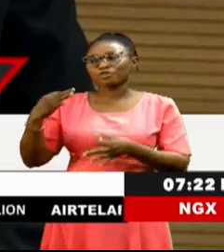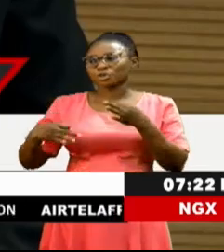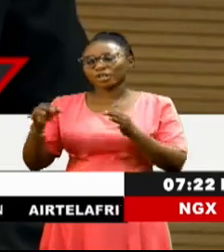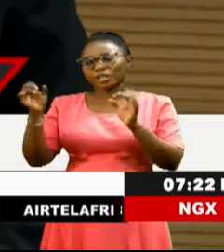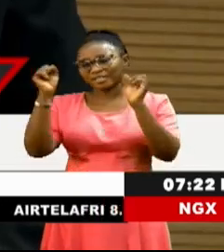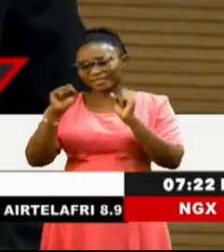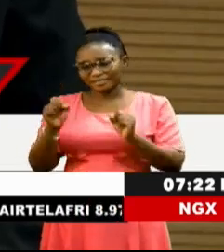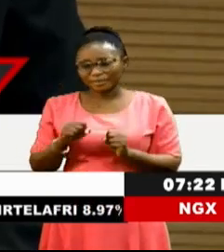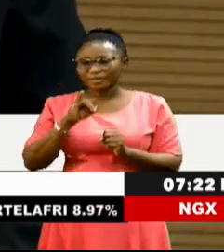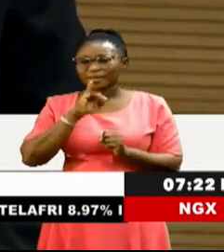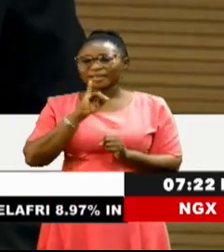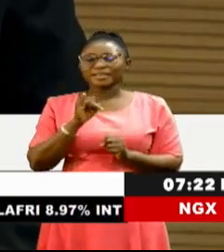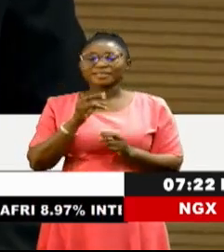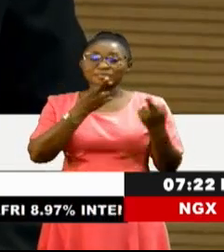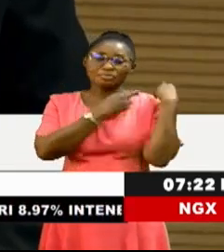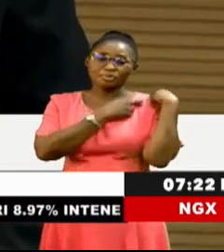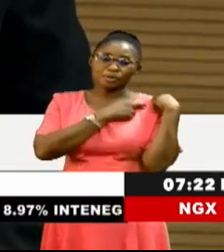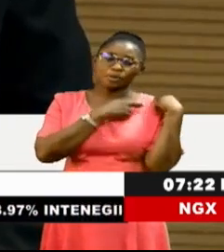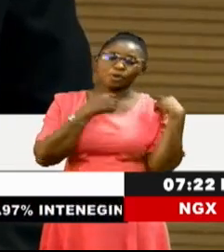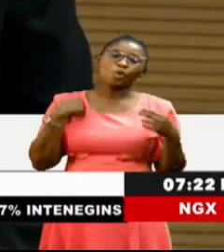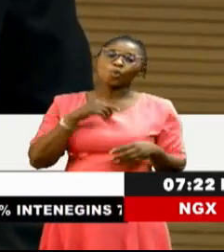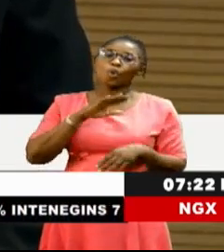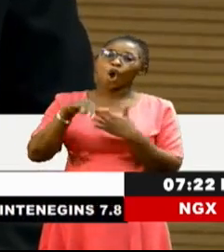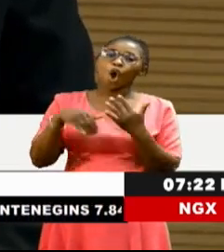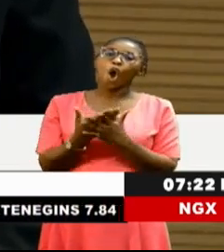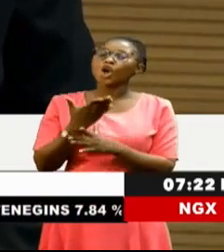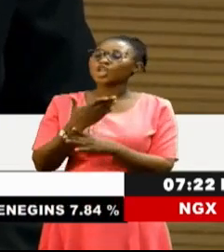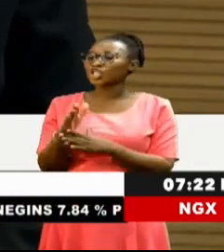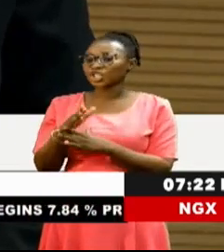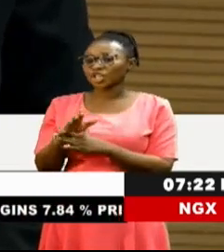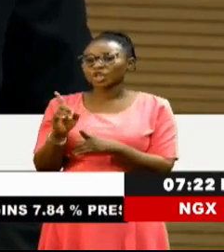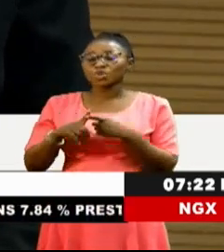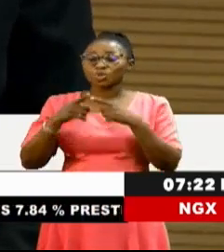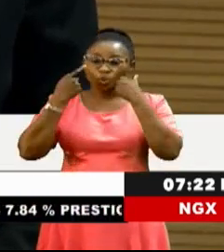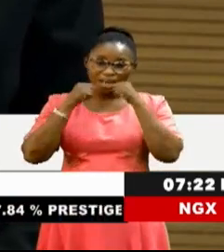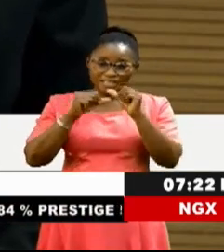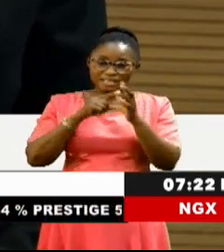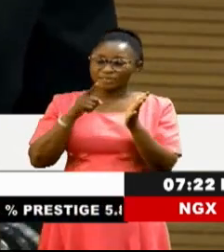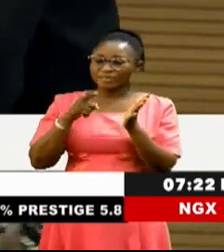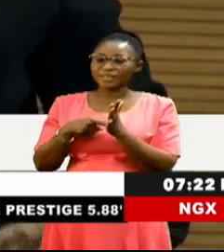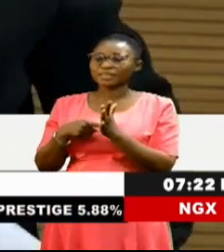system is a responsibility we all share. And to achieve this,